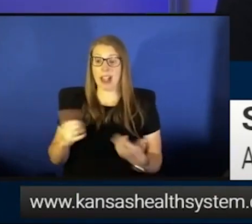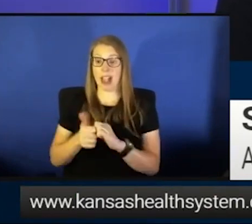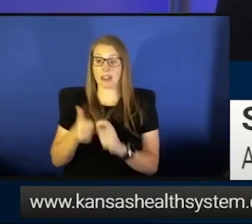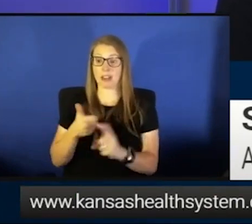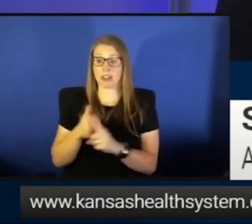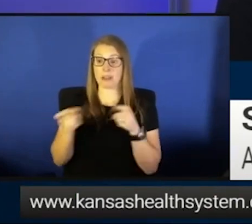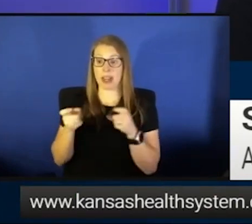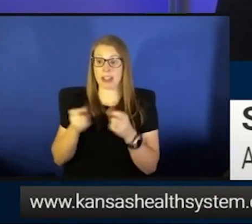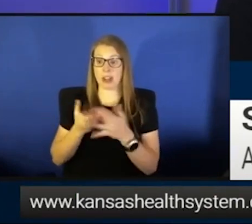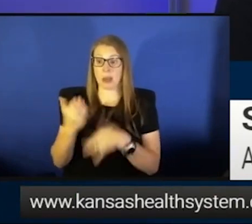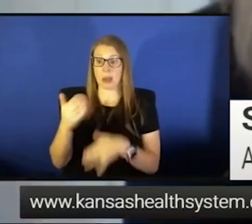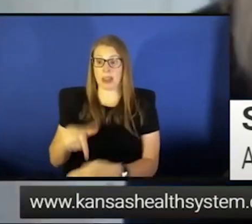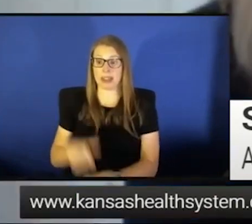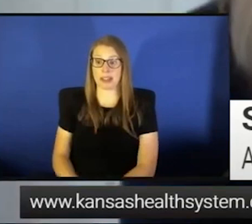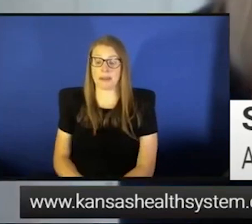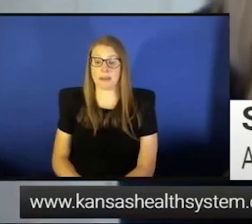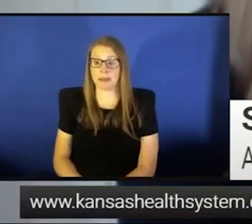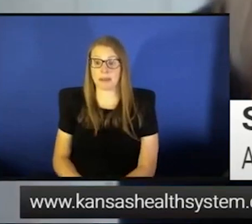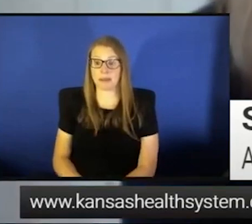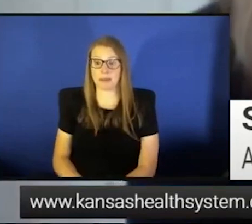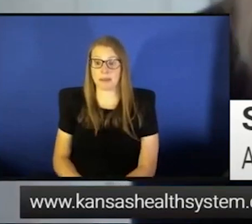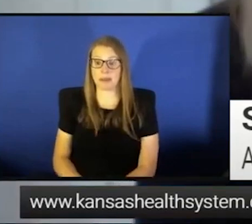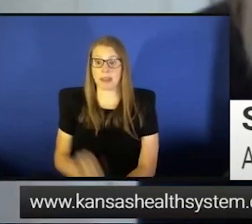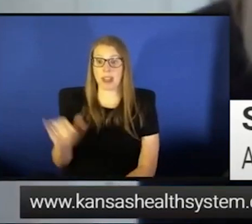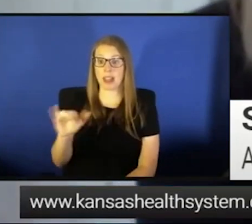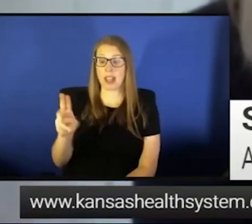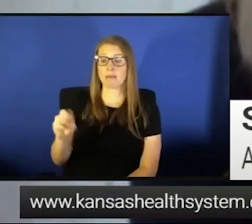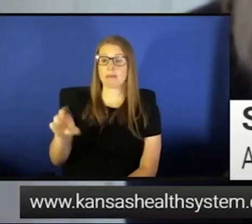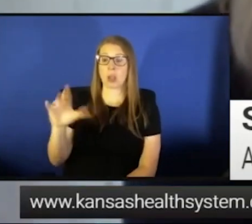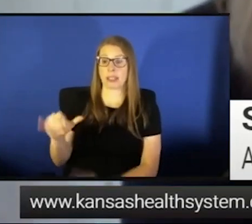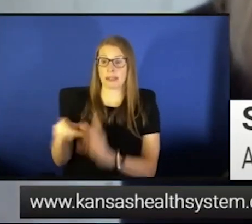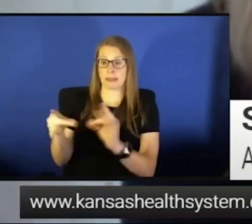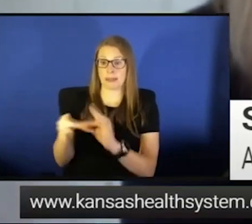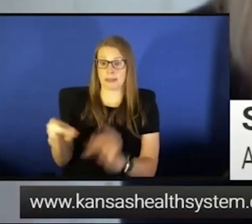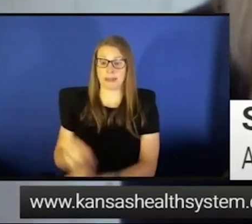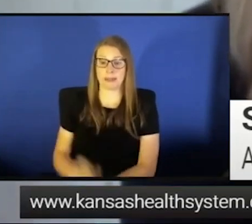this? Like Marcy said, it definitely